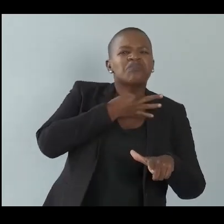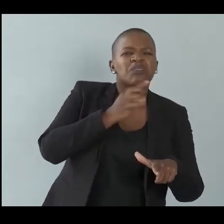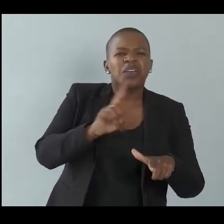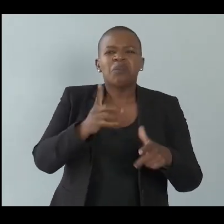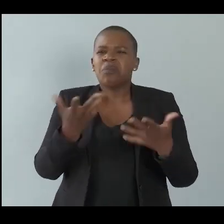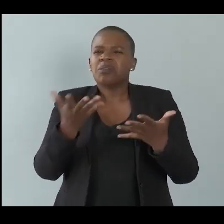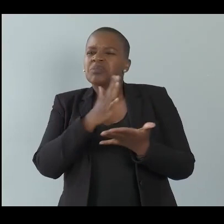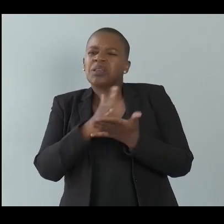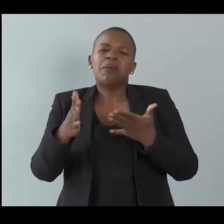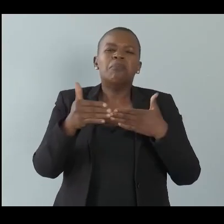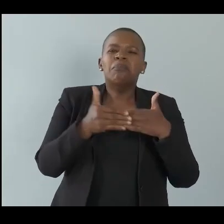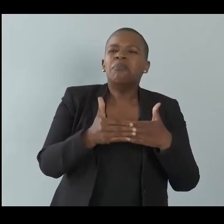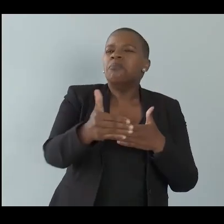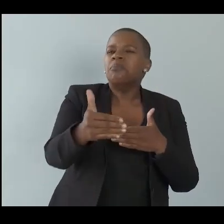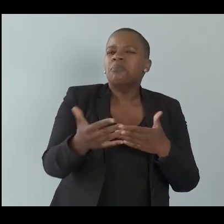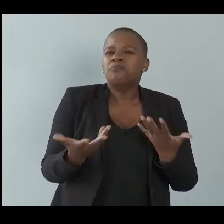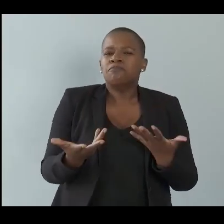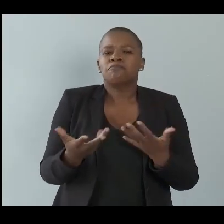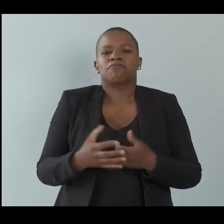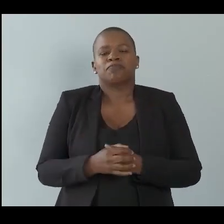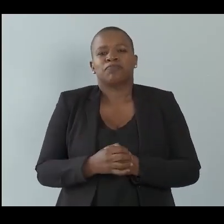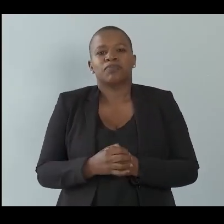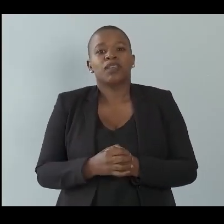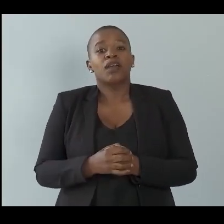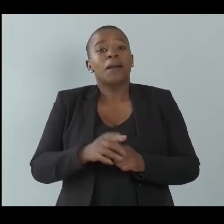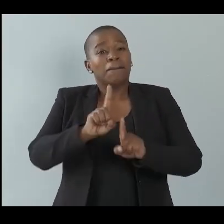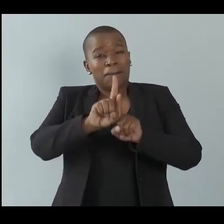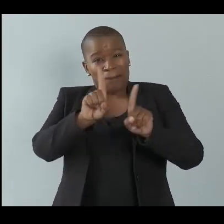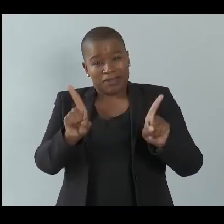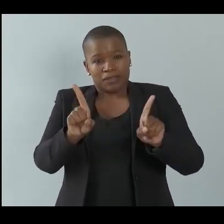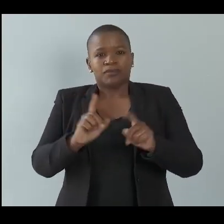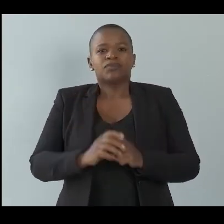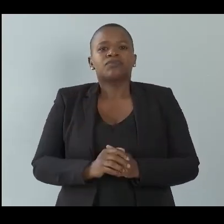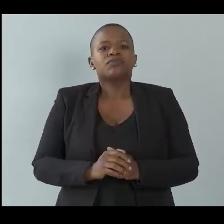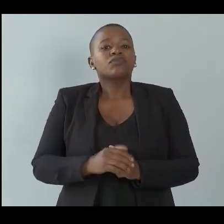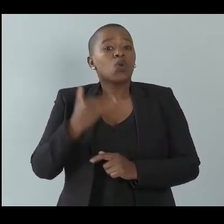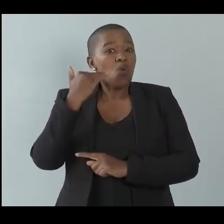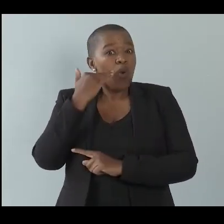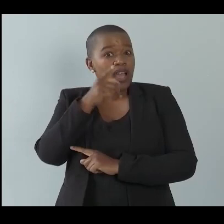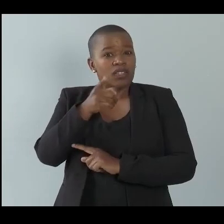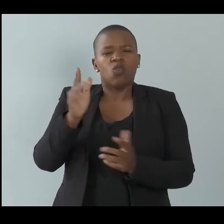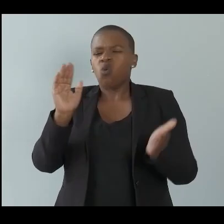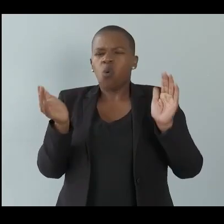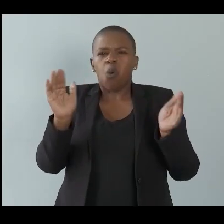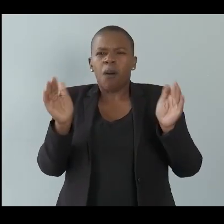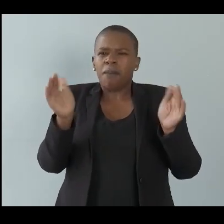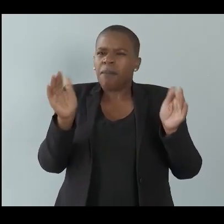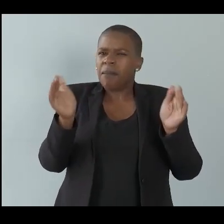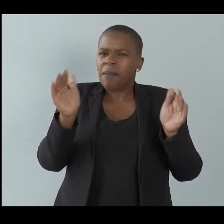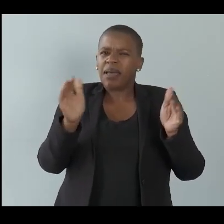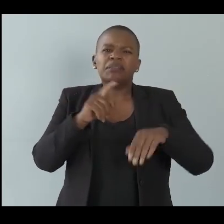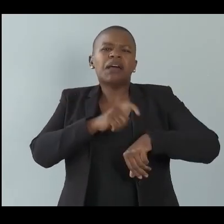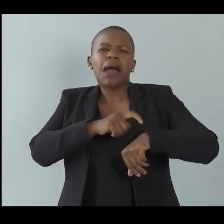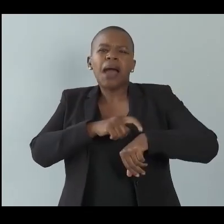forward-looking statements. Unless otherwise noted, all growth comparisons relate to the corresponding period of last